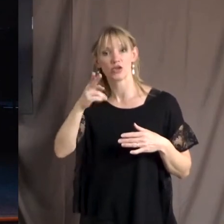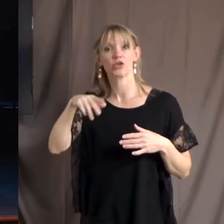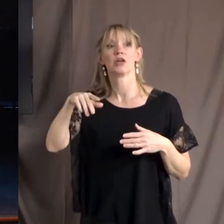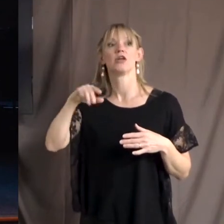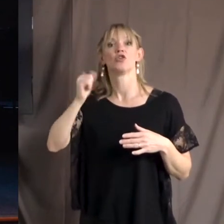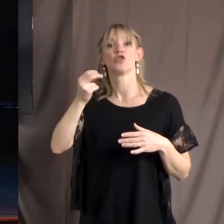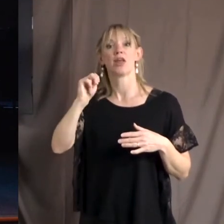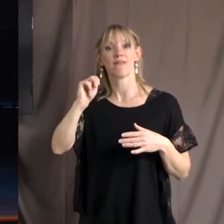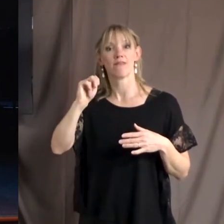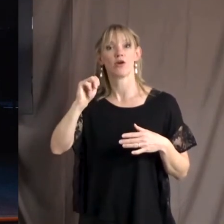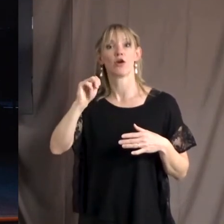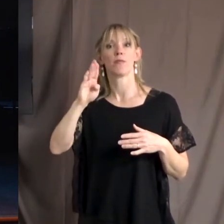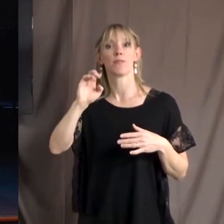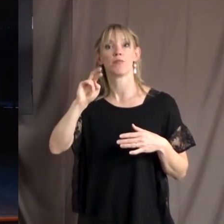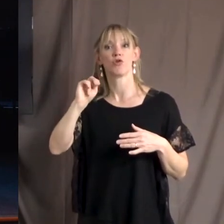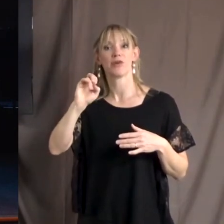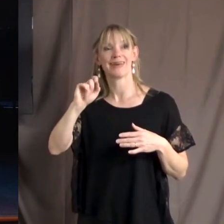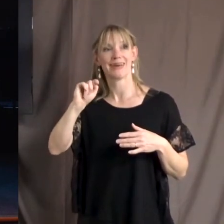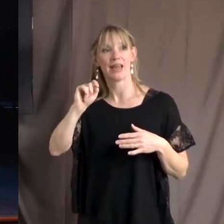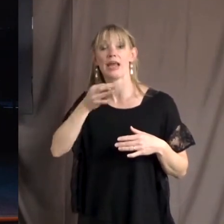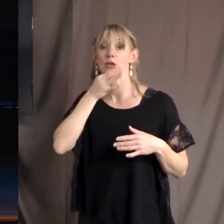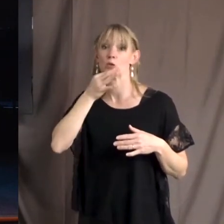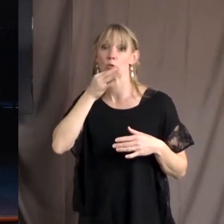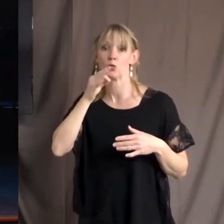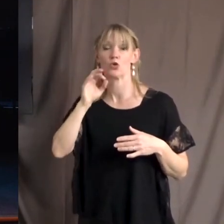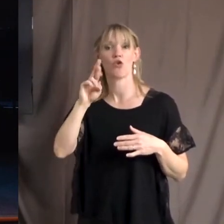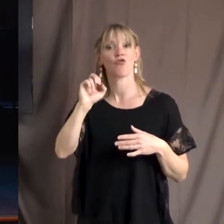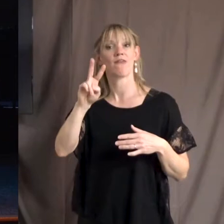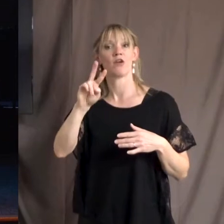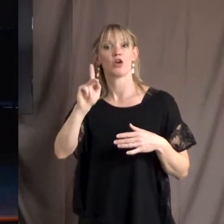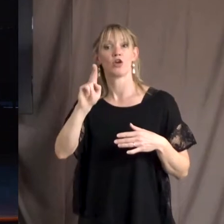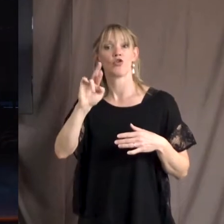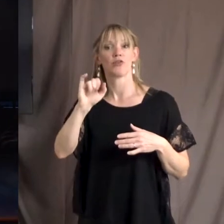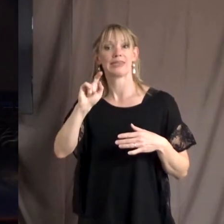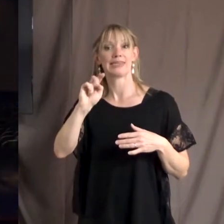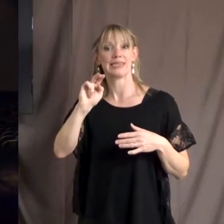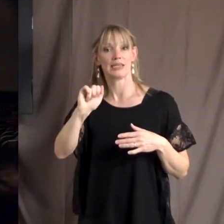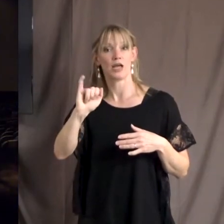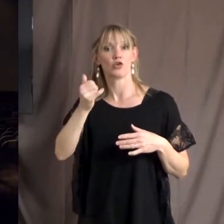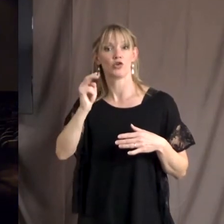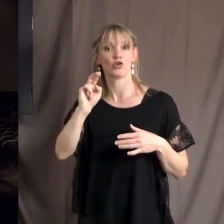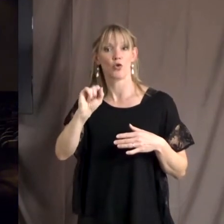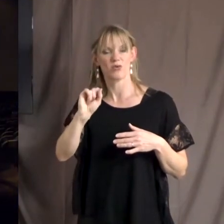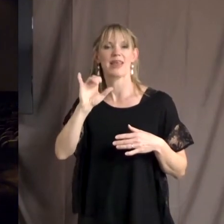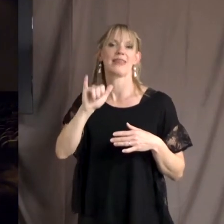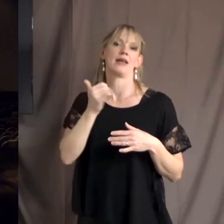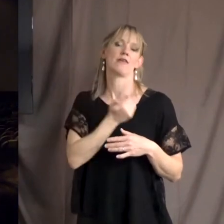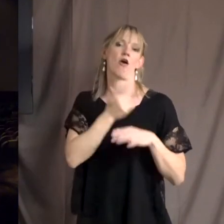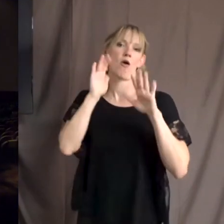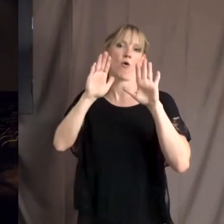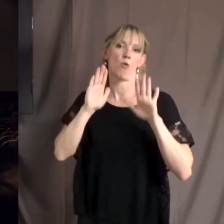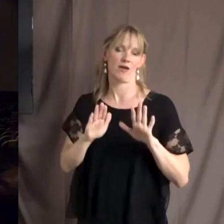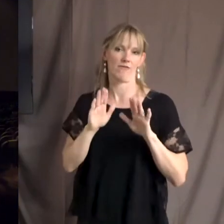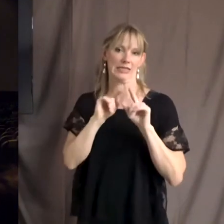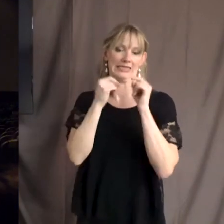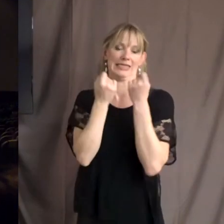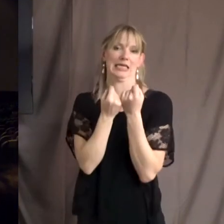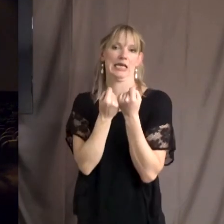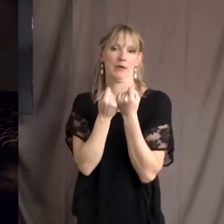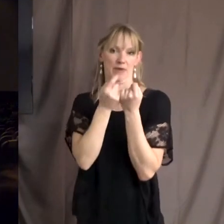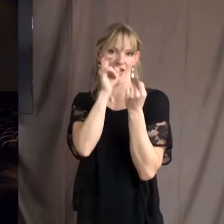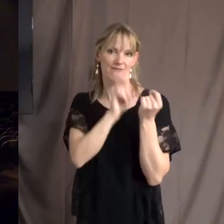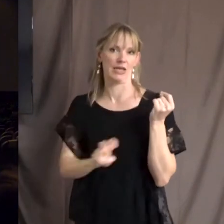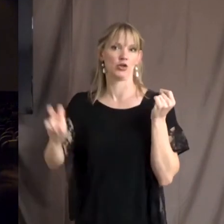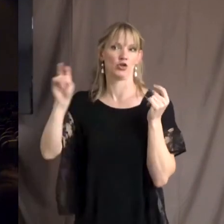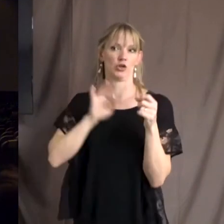and soon to be Reverend Christina Jones. And that's our wonderful Adventure in Prosperity team. Thank you